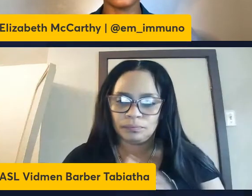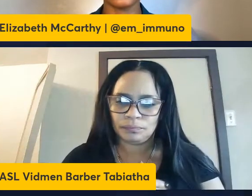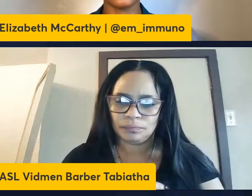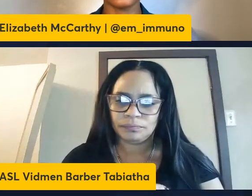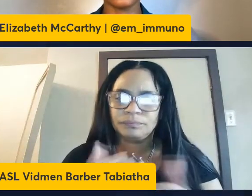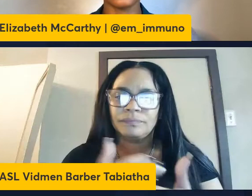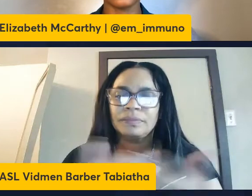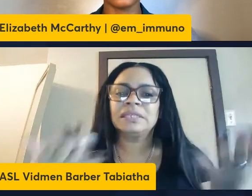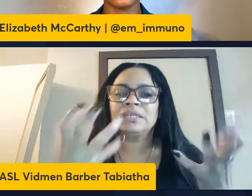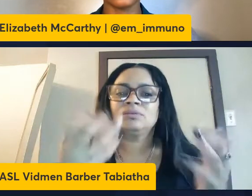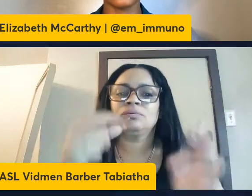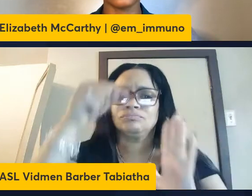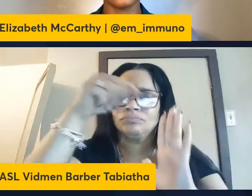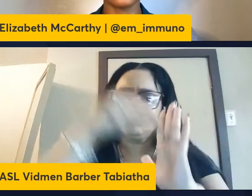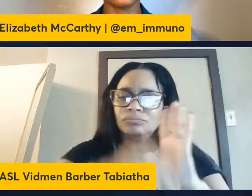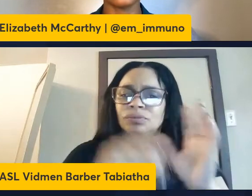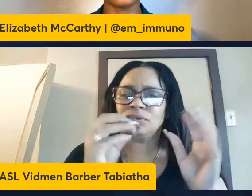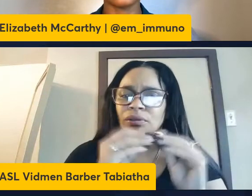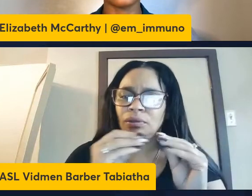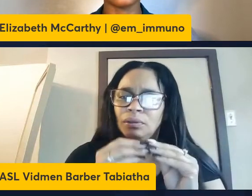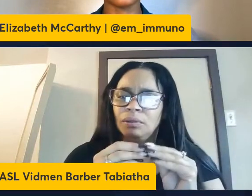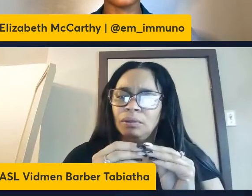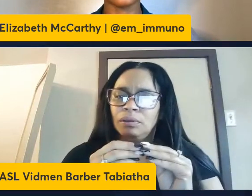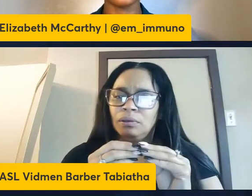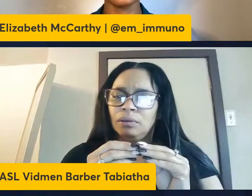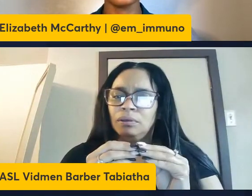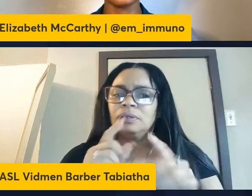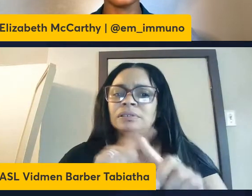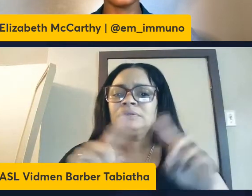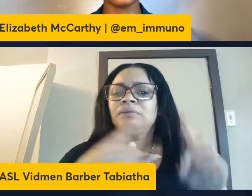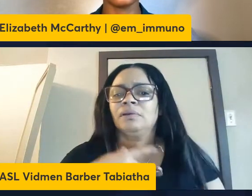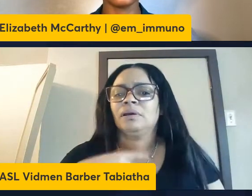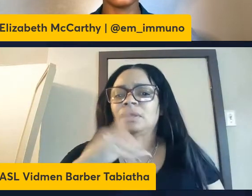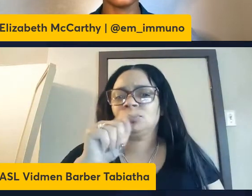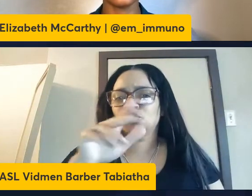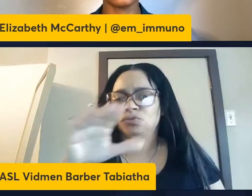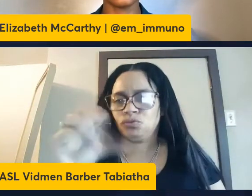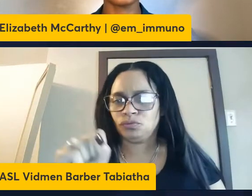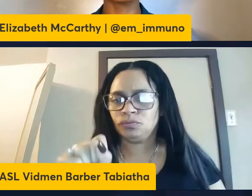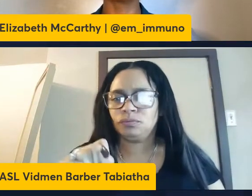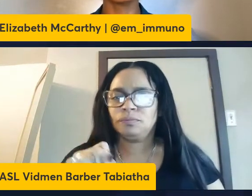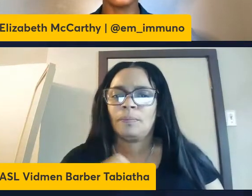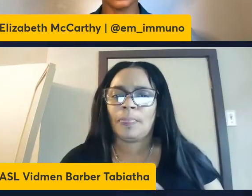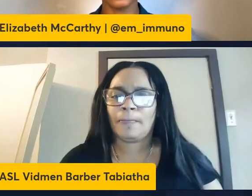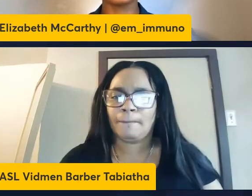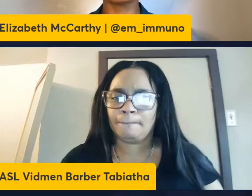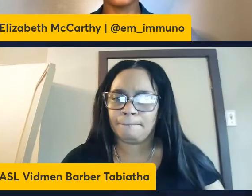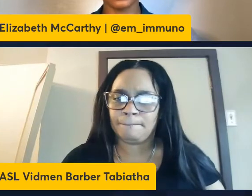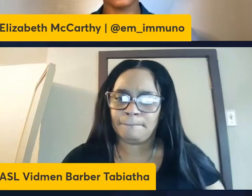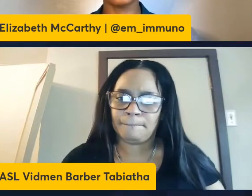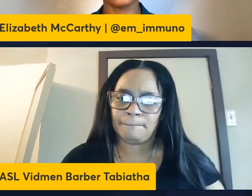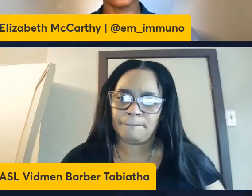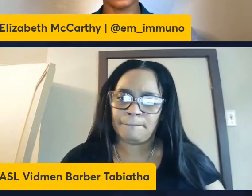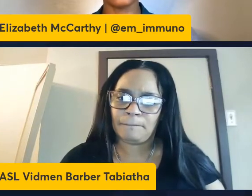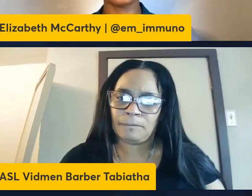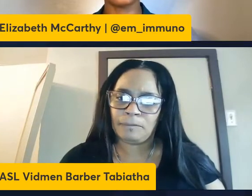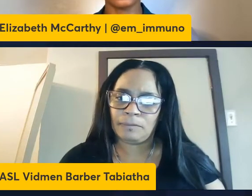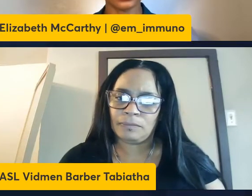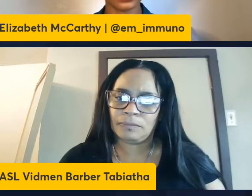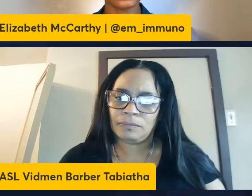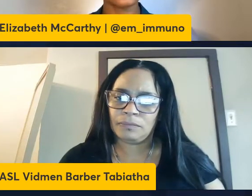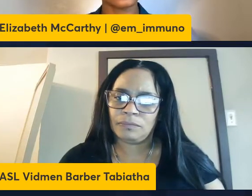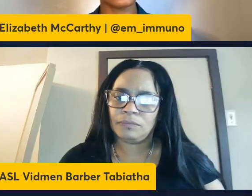to define is there are different type of tools and different types of computational tools, and they